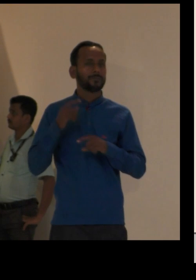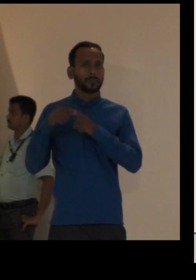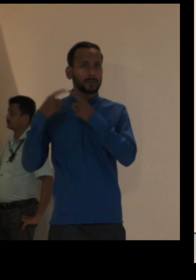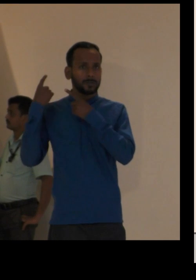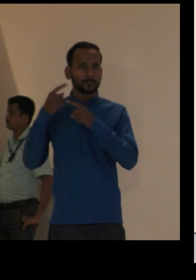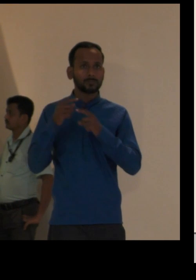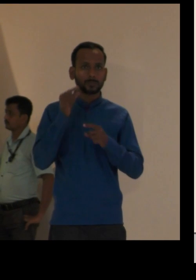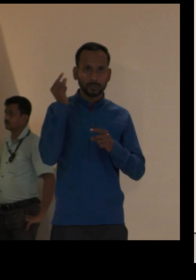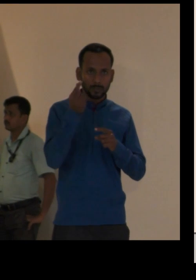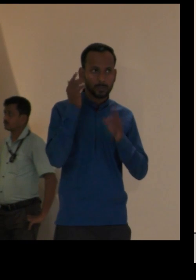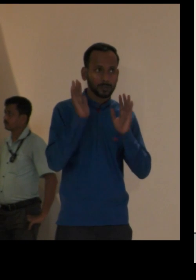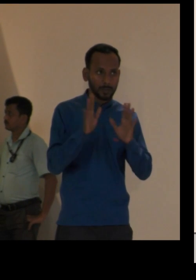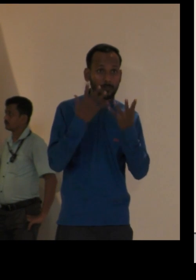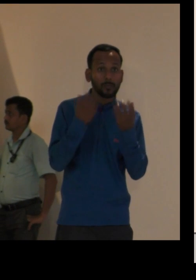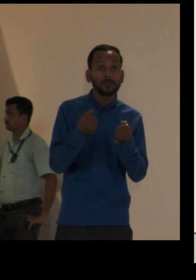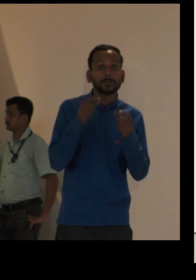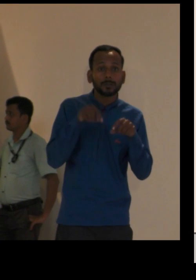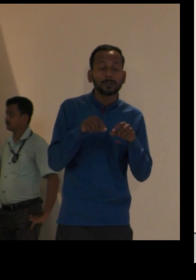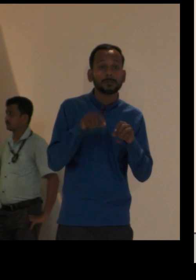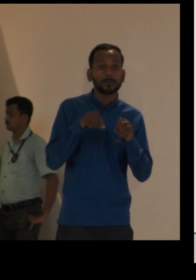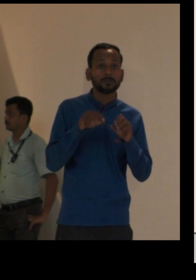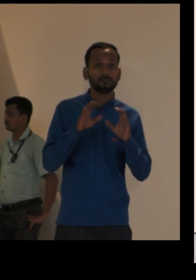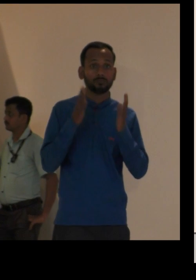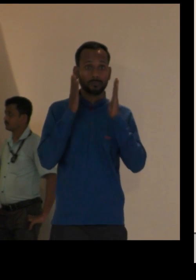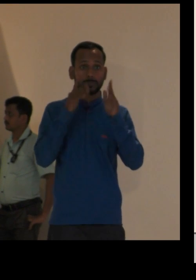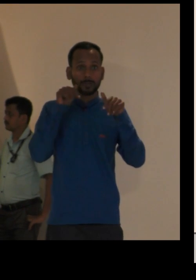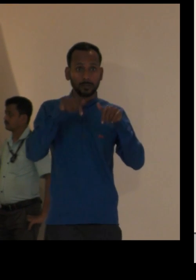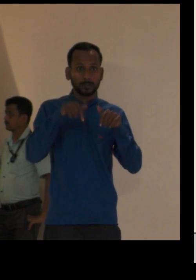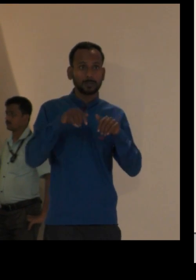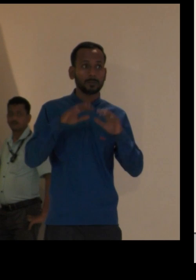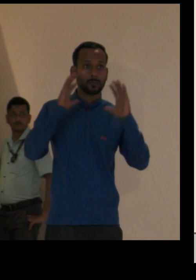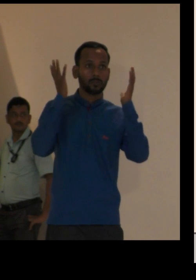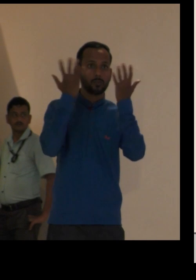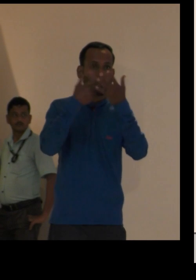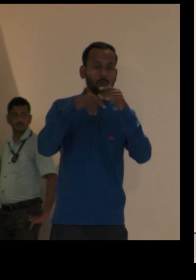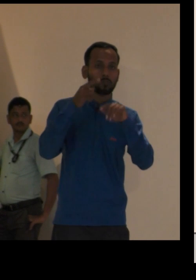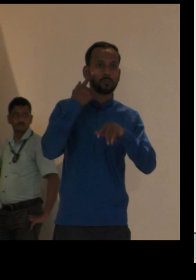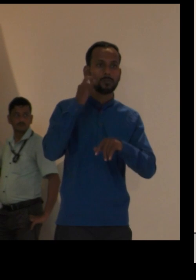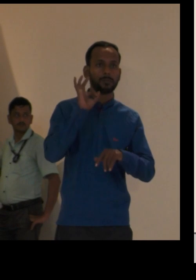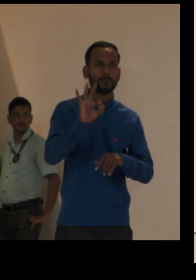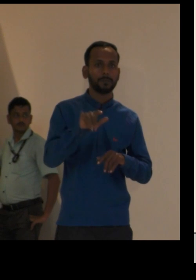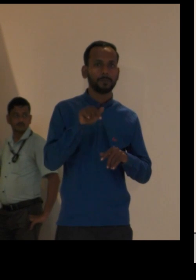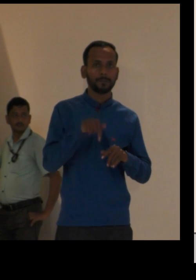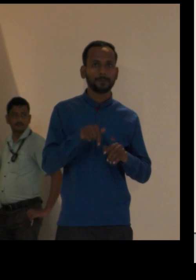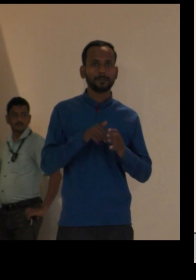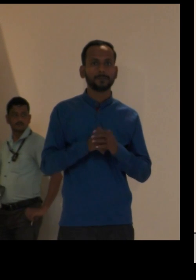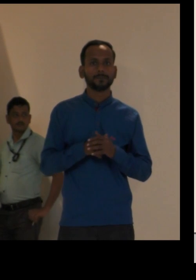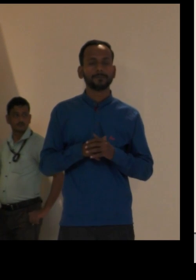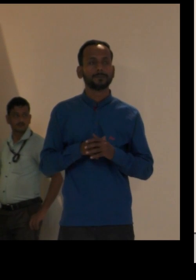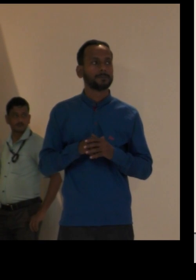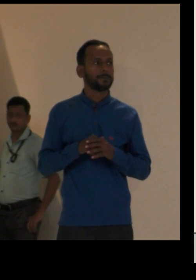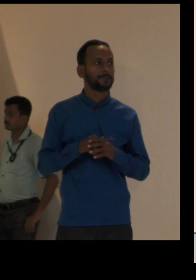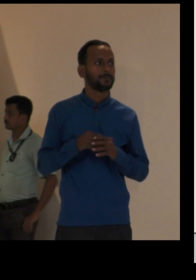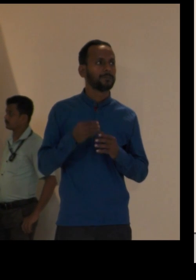is a very serious word, right? It is not something that you can take lightly. It doesn't leave you with too many options. It tells you